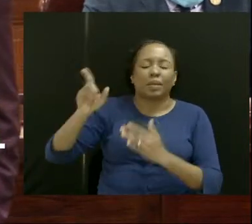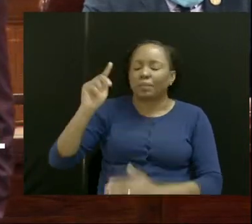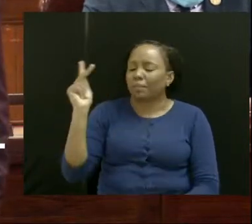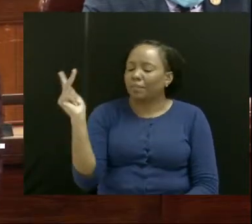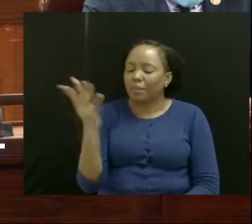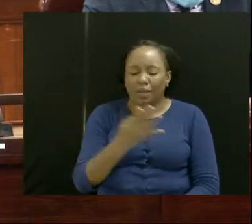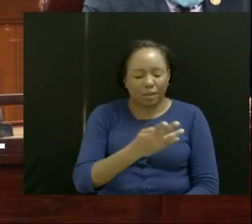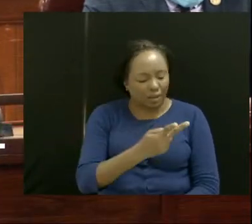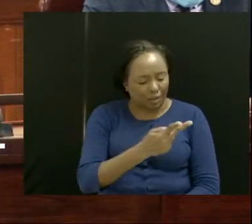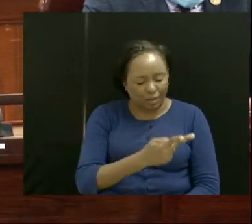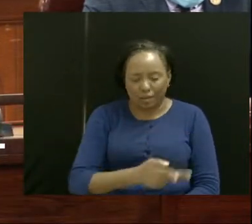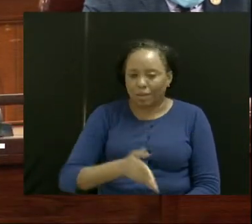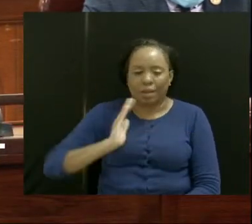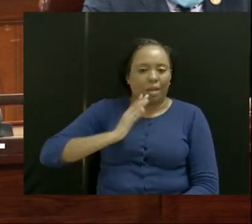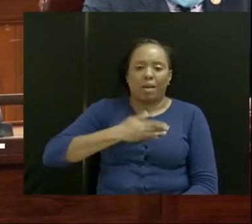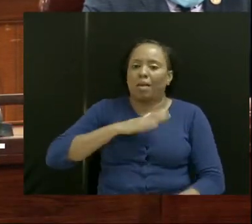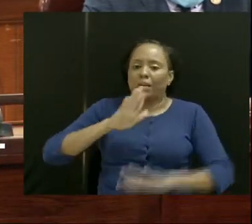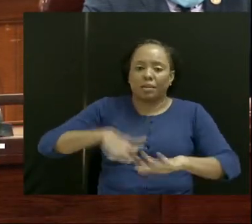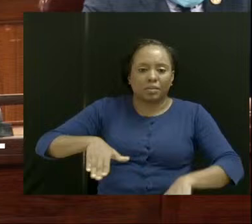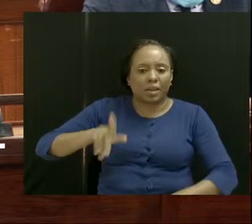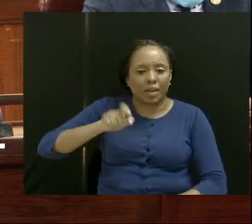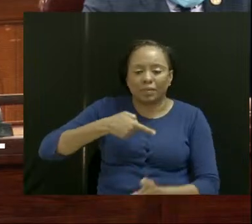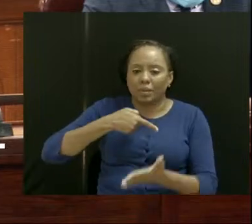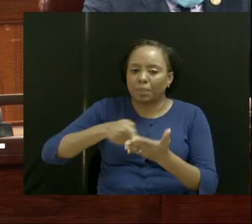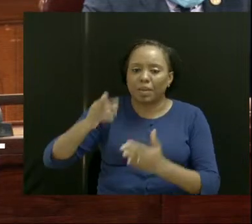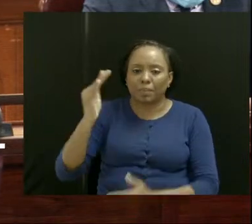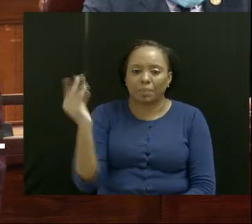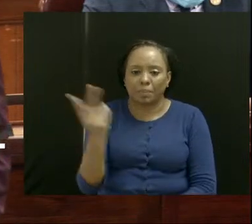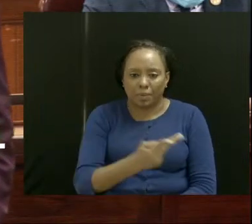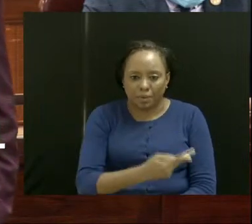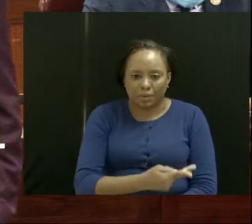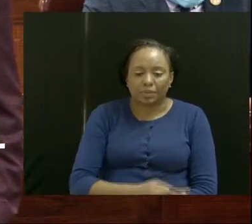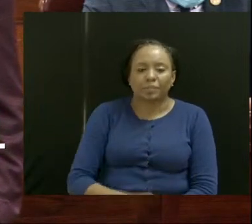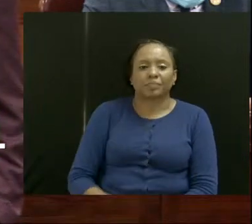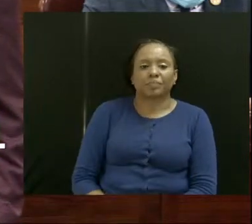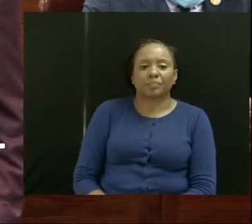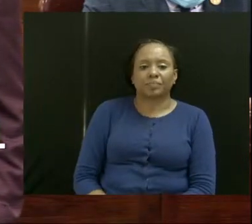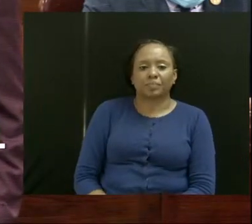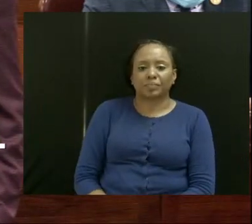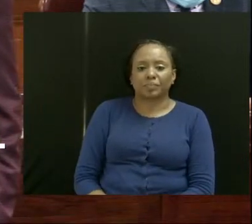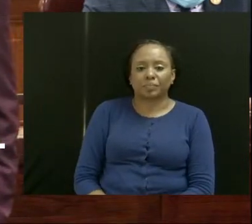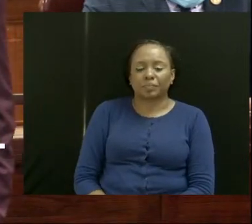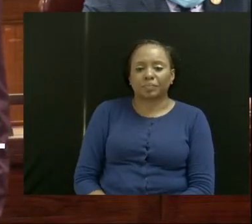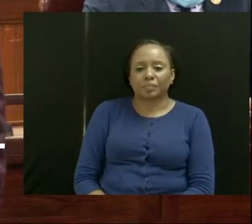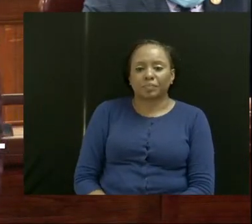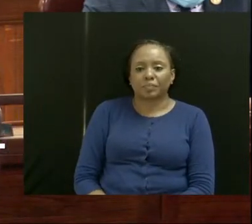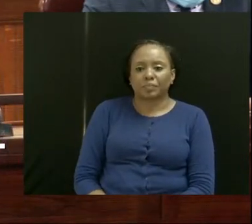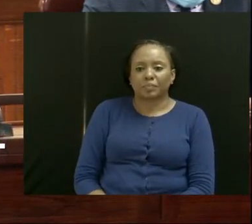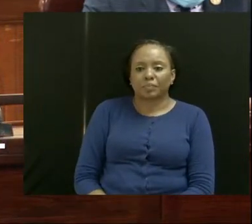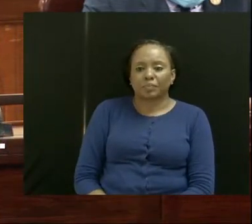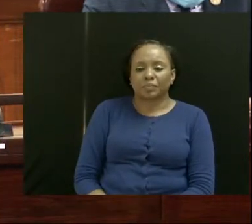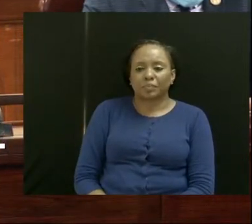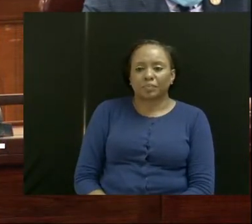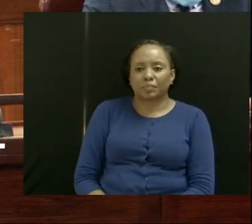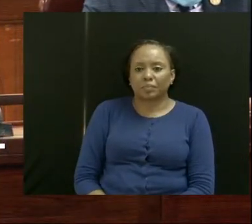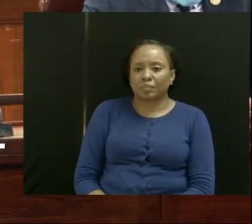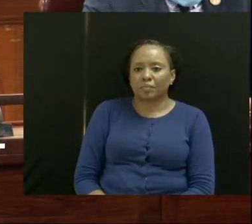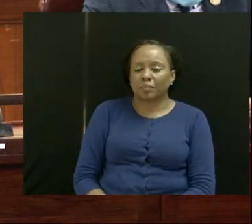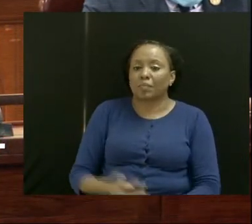our offspring must repay out of a circumstance where that job may not be